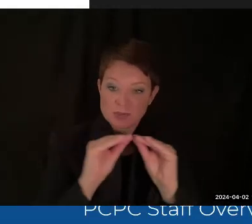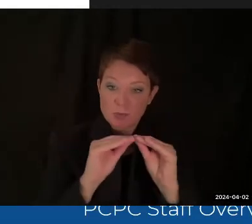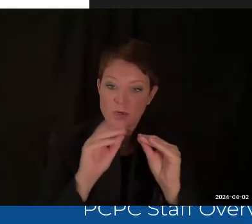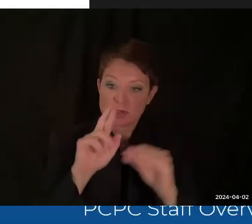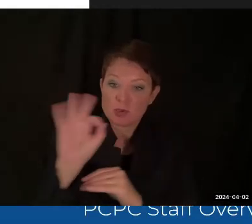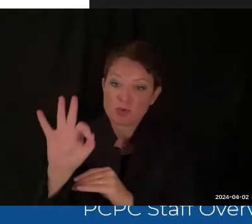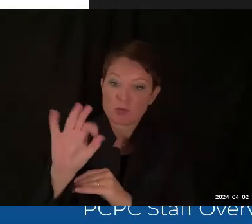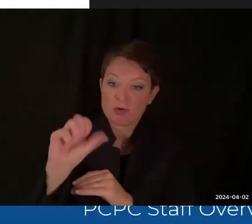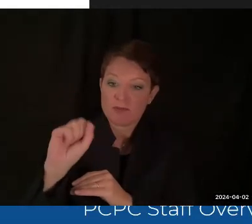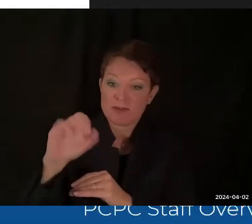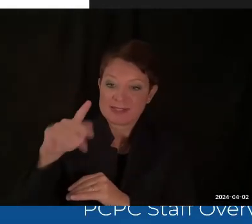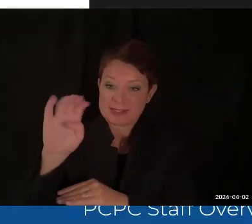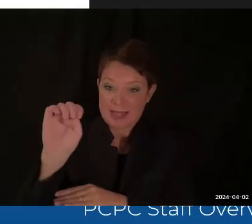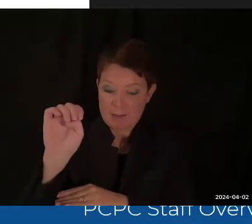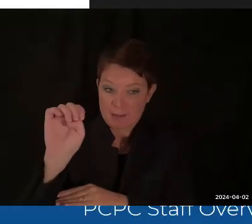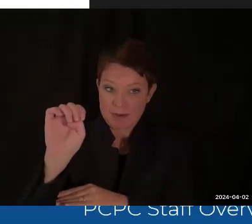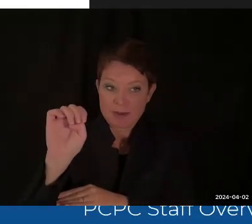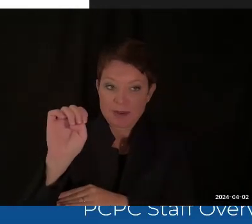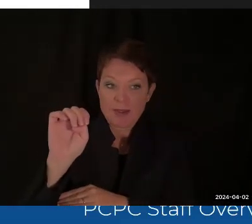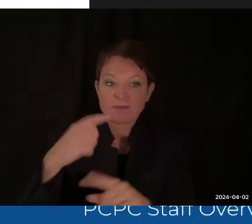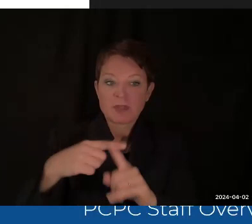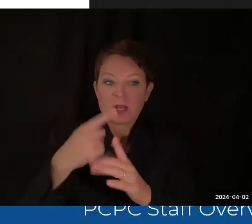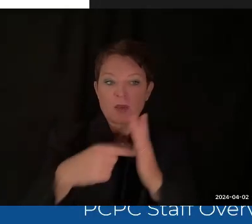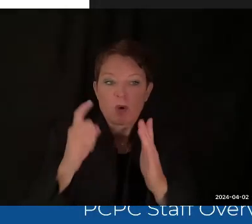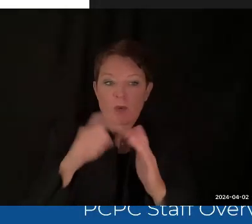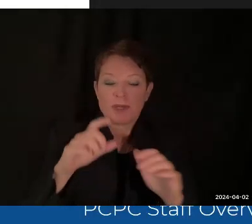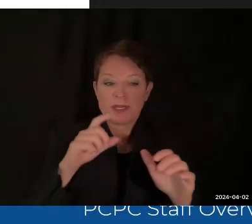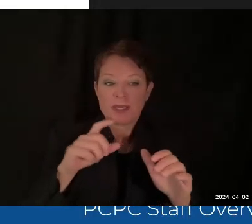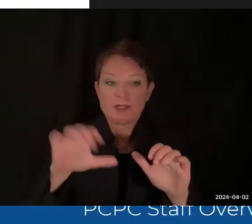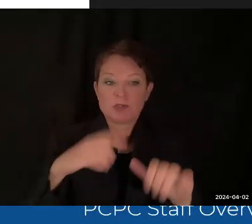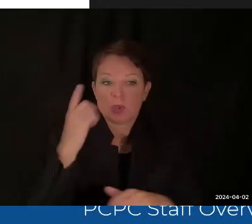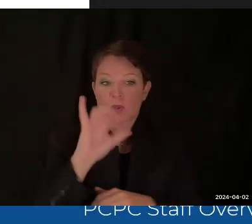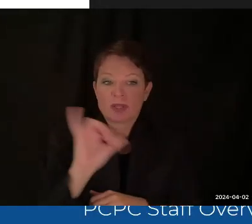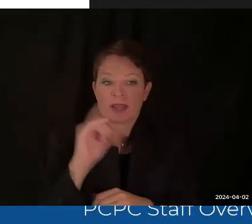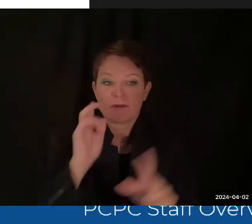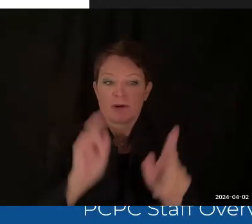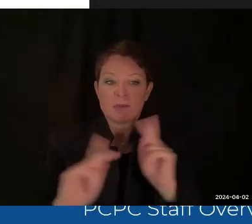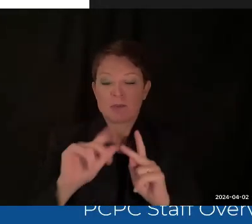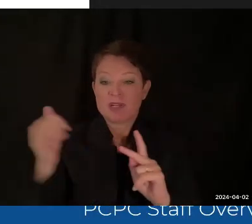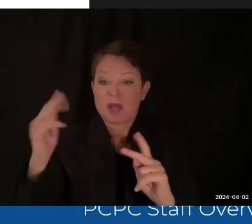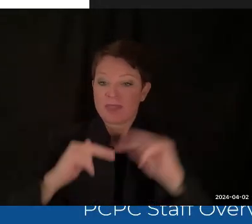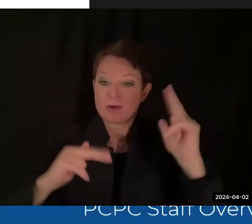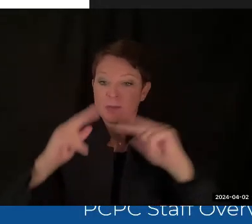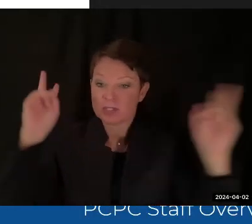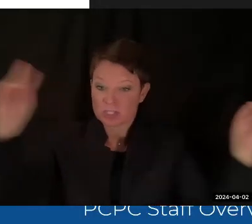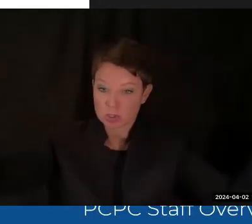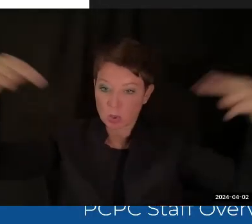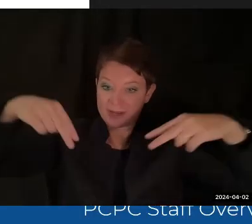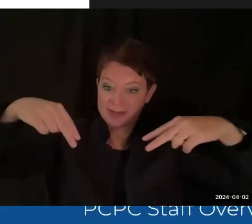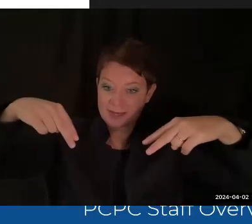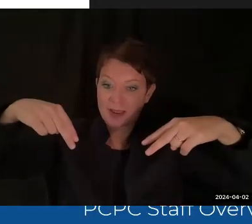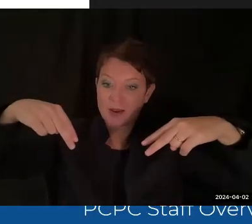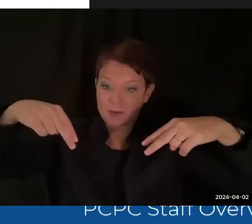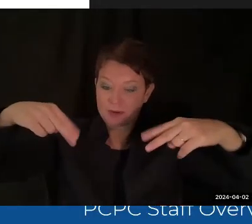the roofscape and asked what the experience will be like for people in other buildings looking down upon the